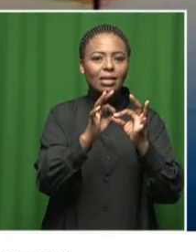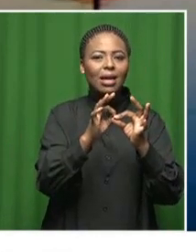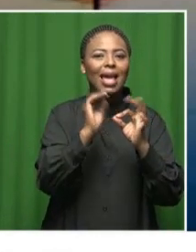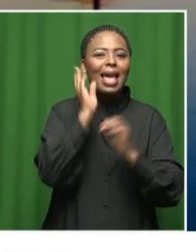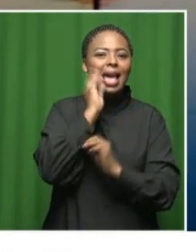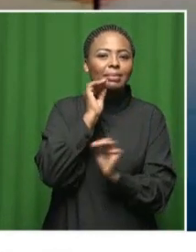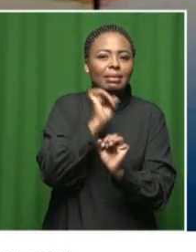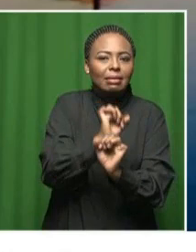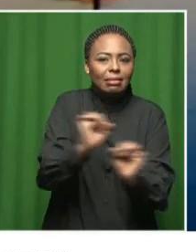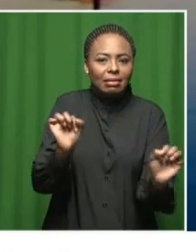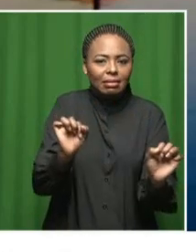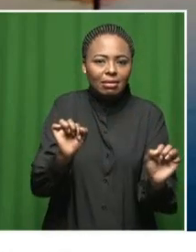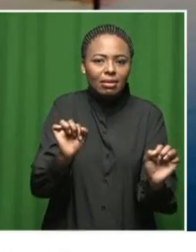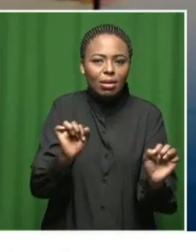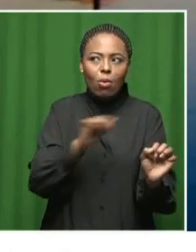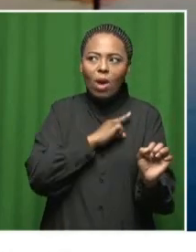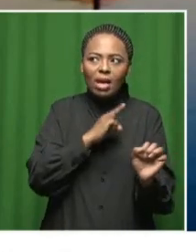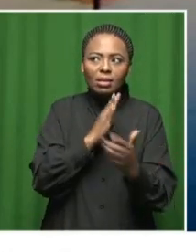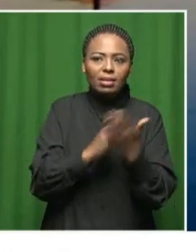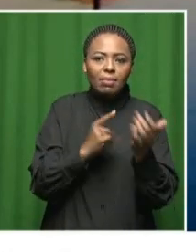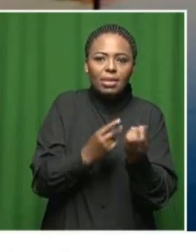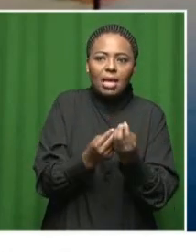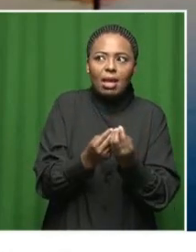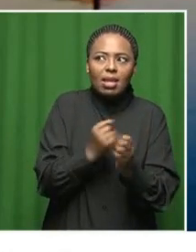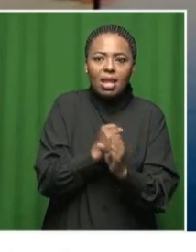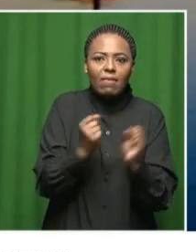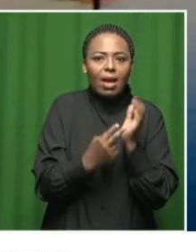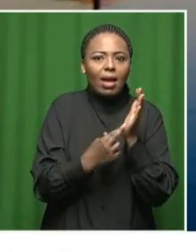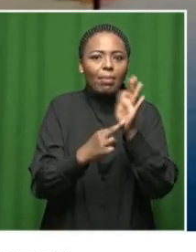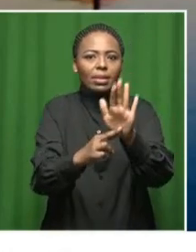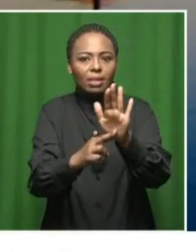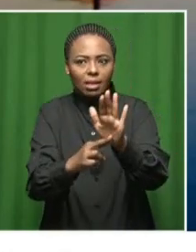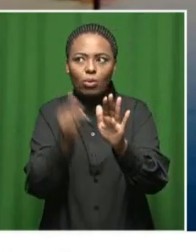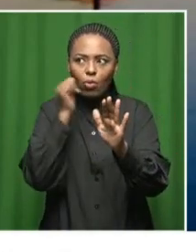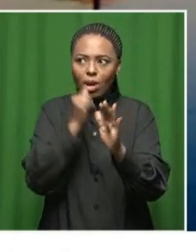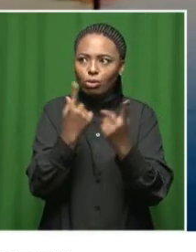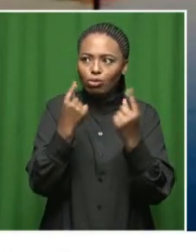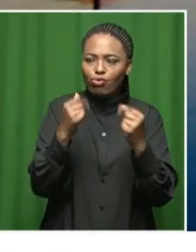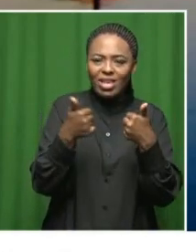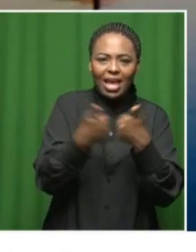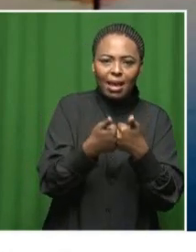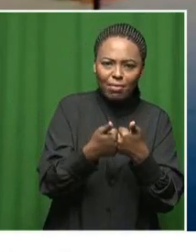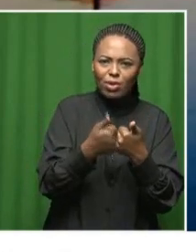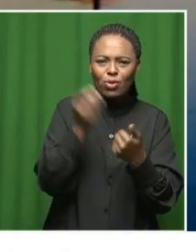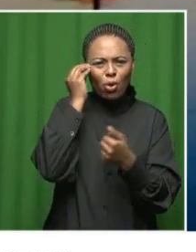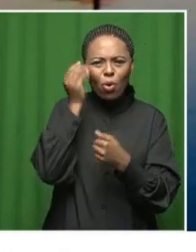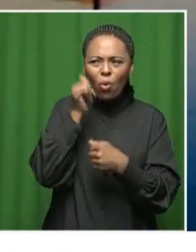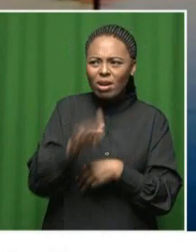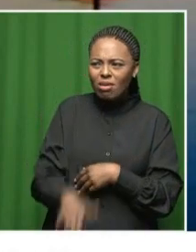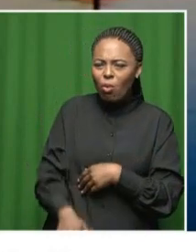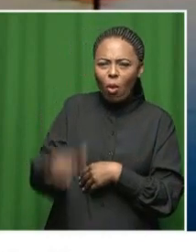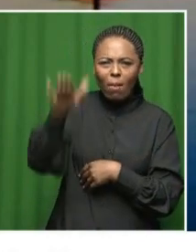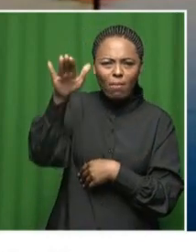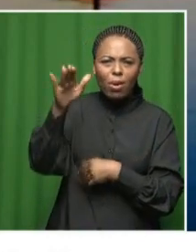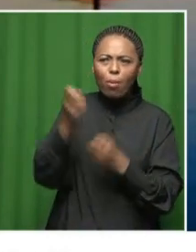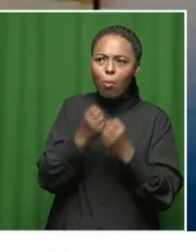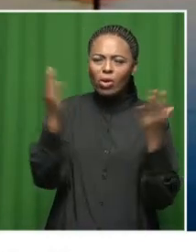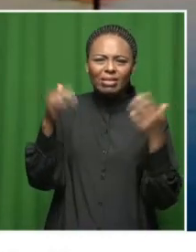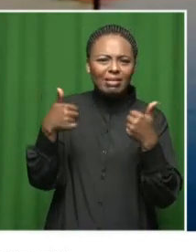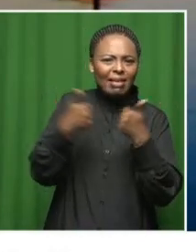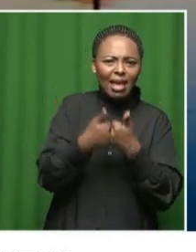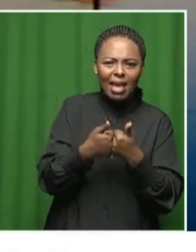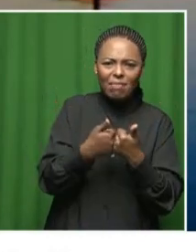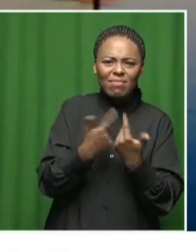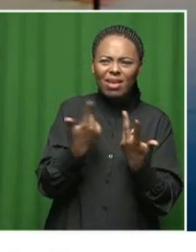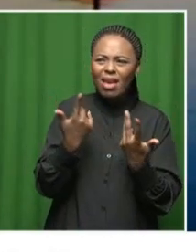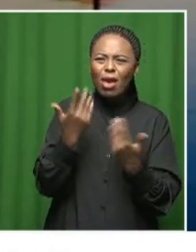which is not something that's normally represented in games. As we all know, when we grew up, most games are, very